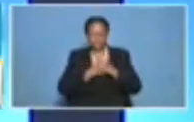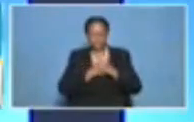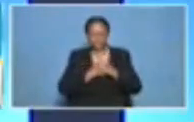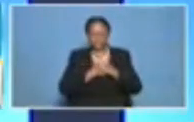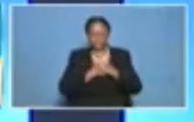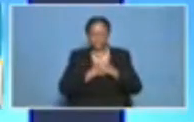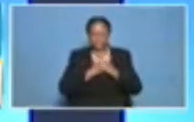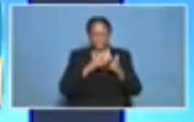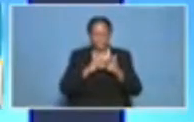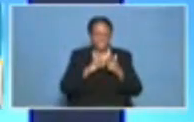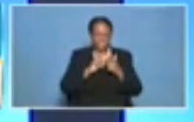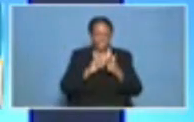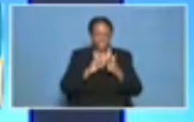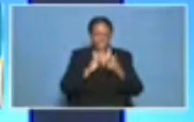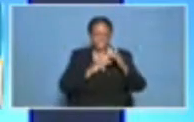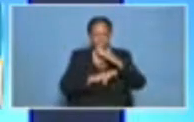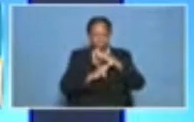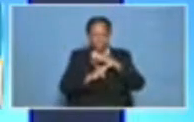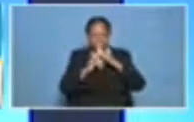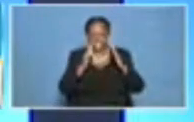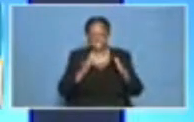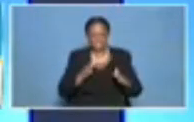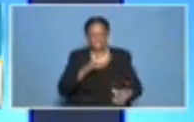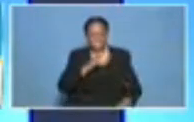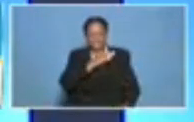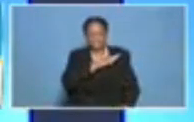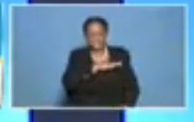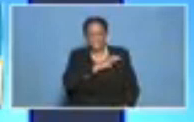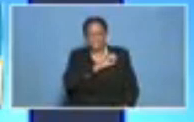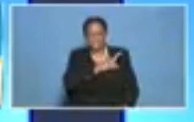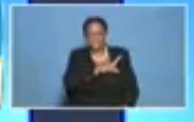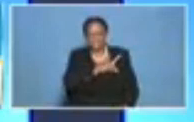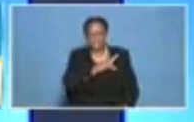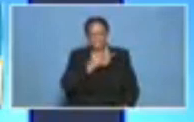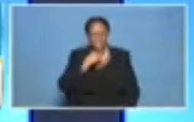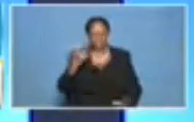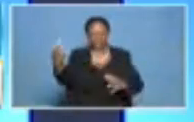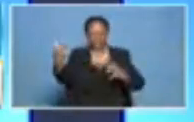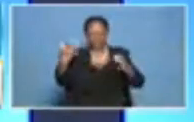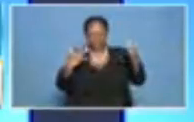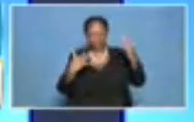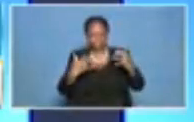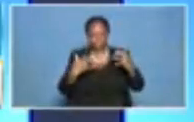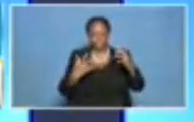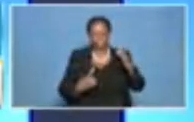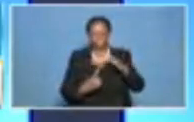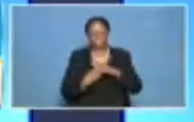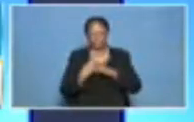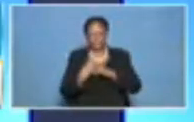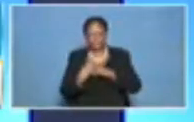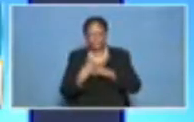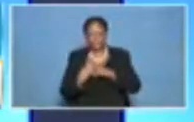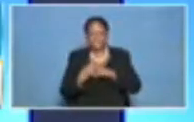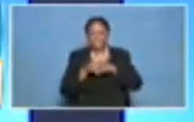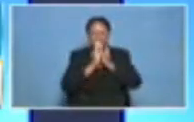In other news this evening, Immigration Minister the Honorable Keith Bell says an influx of people have showed up to his department